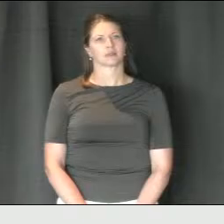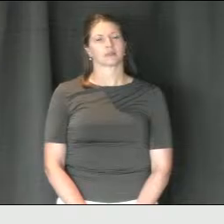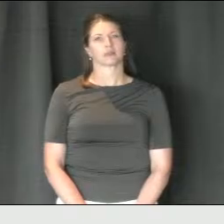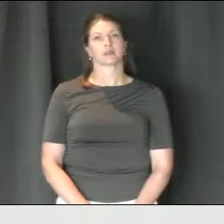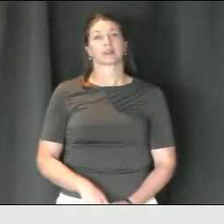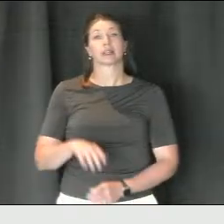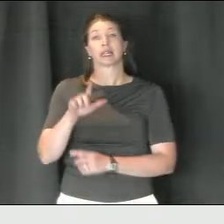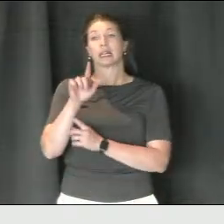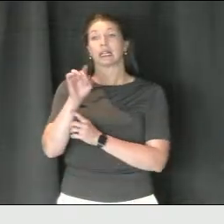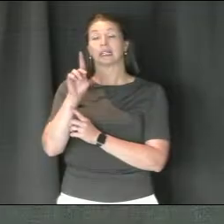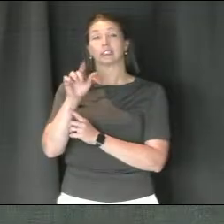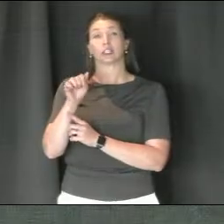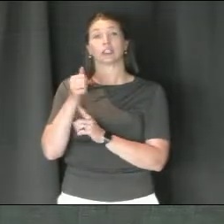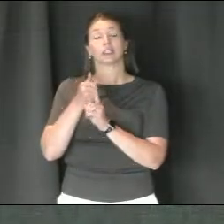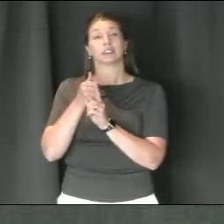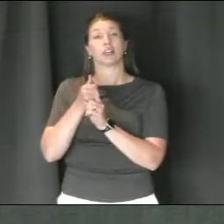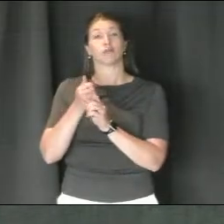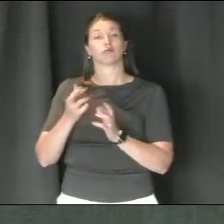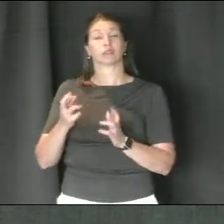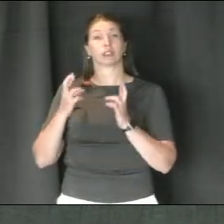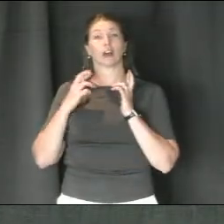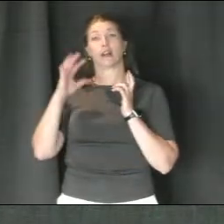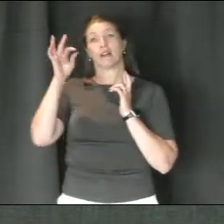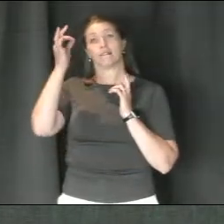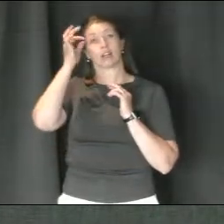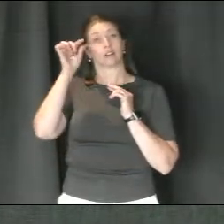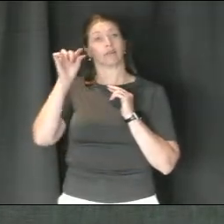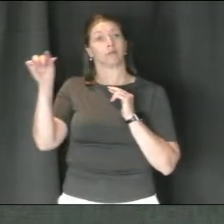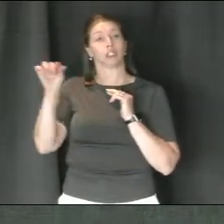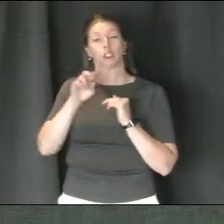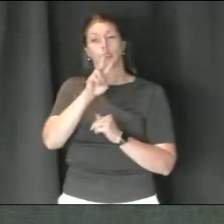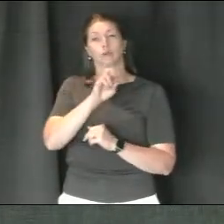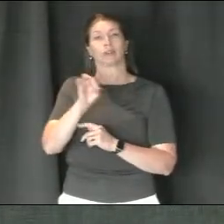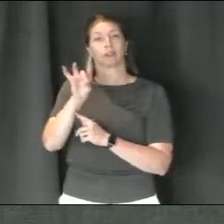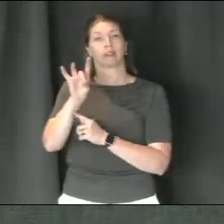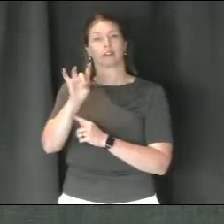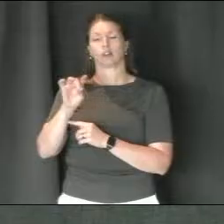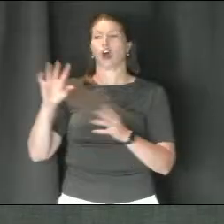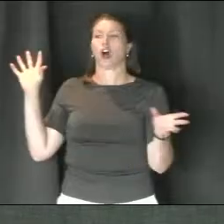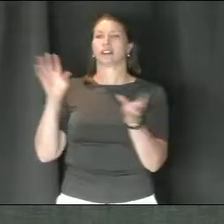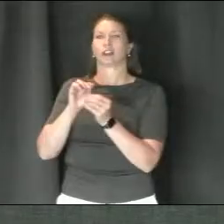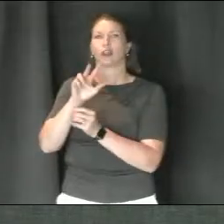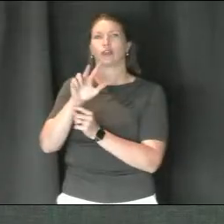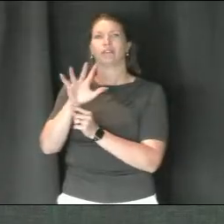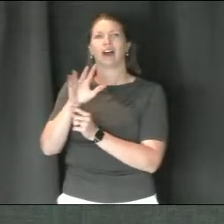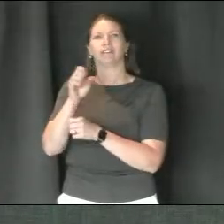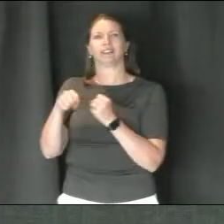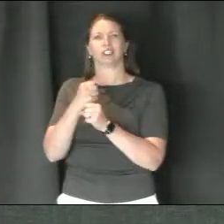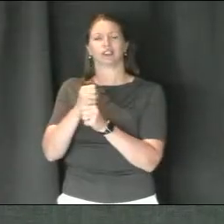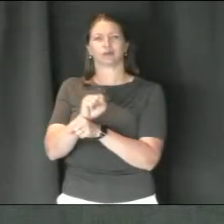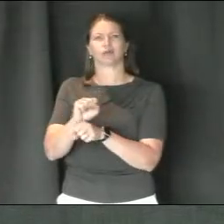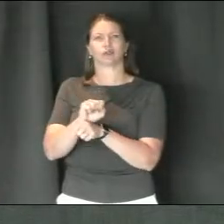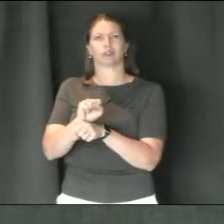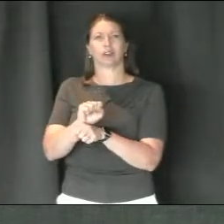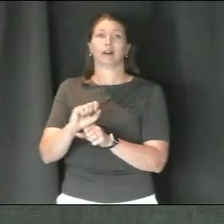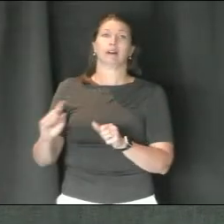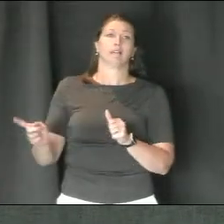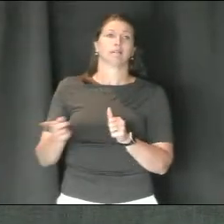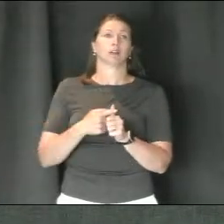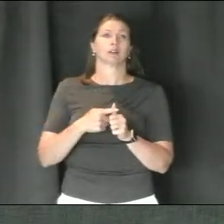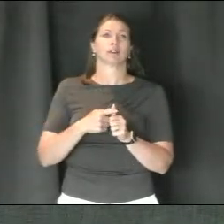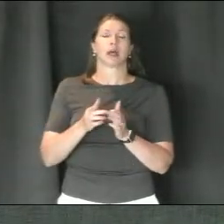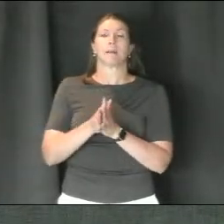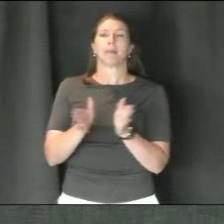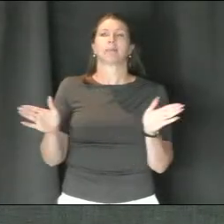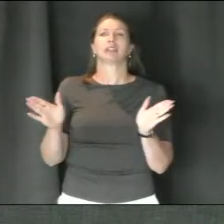Linda retired from the federal government in 2008 after 35 years of service. She was the first Public Service Alliance of Canada Director for